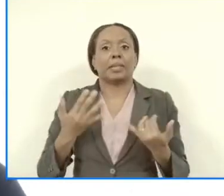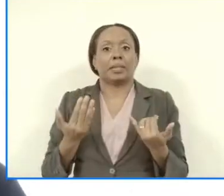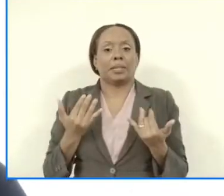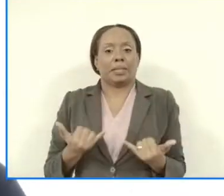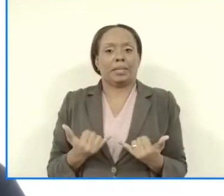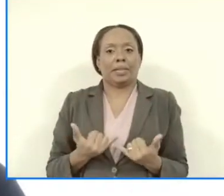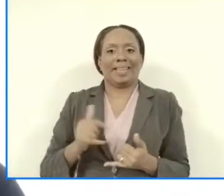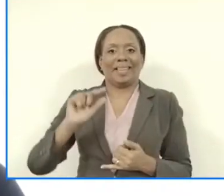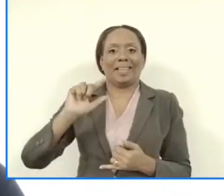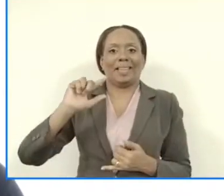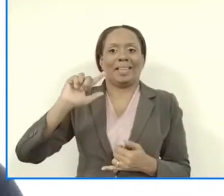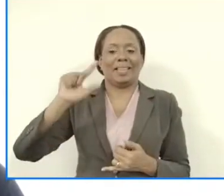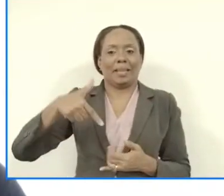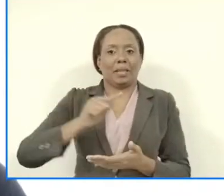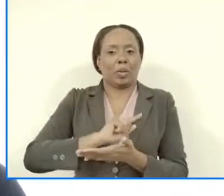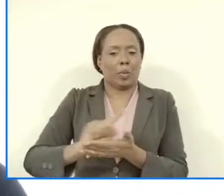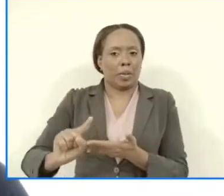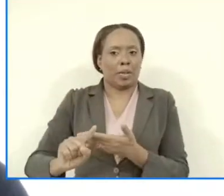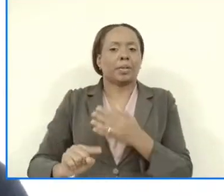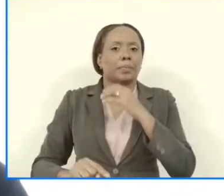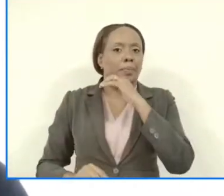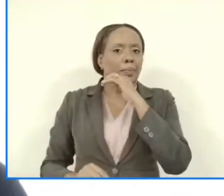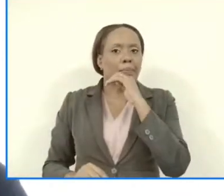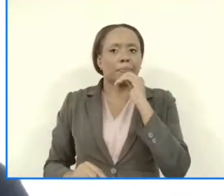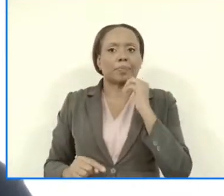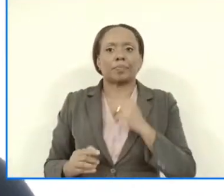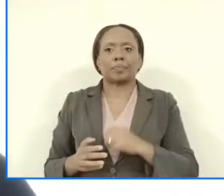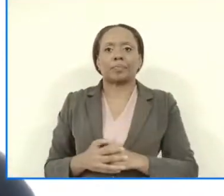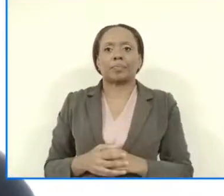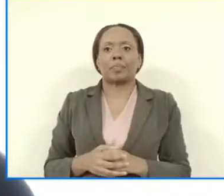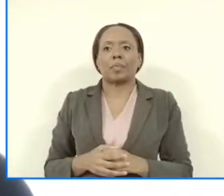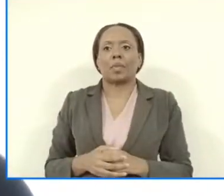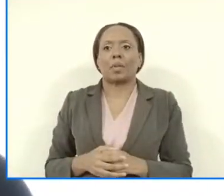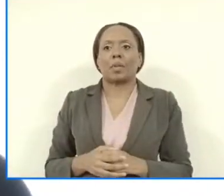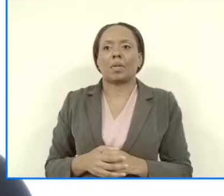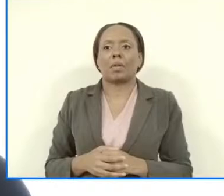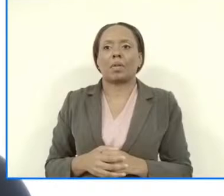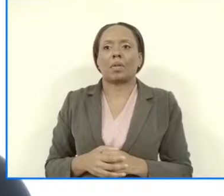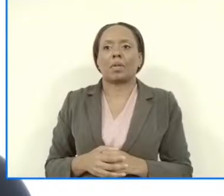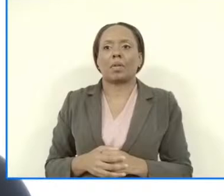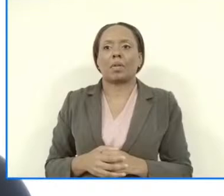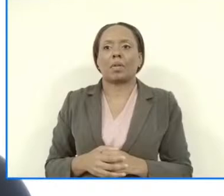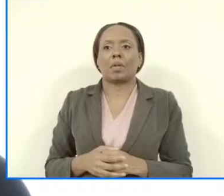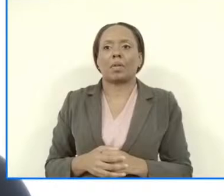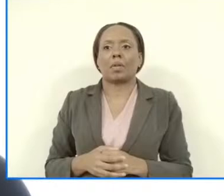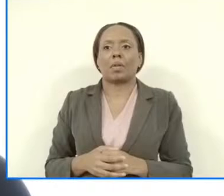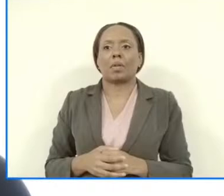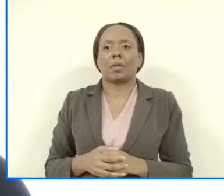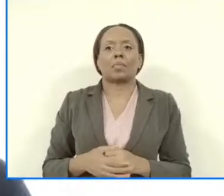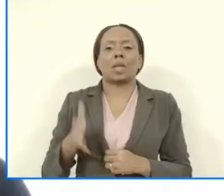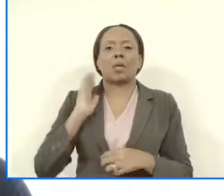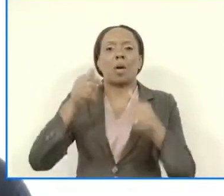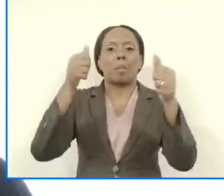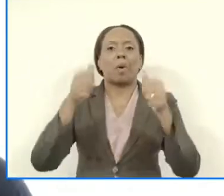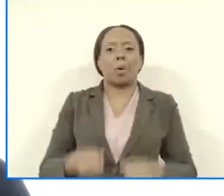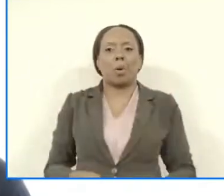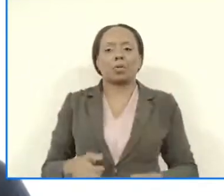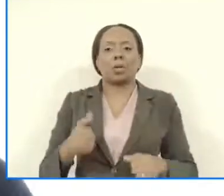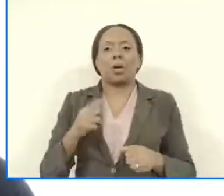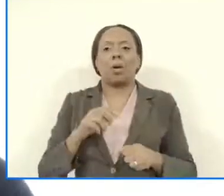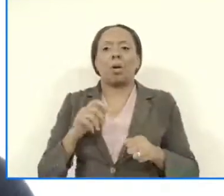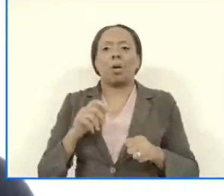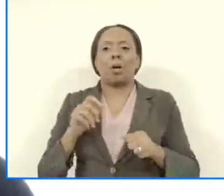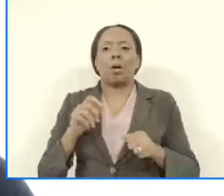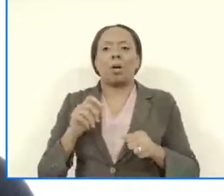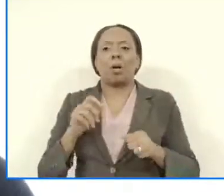the week. But just to give an idea, we will likely post, our comms folks will likely post some of these areas that are out so people can see that